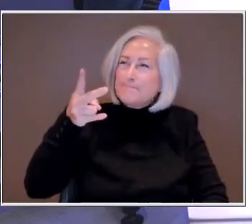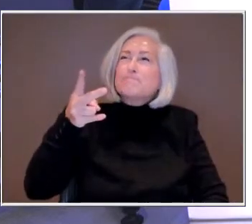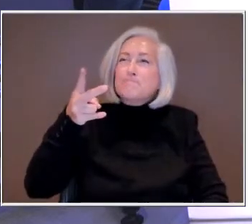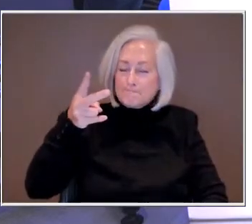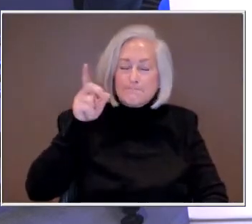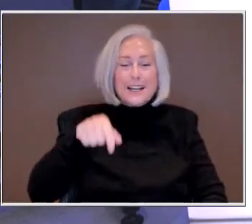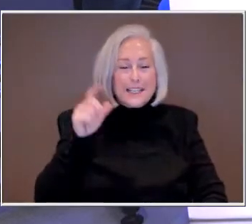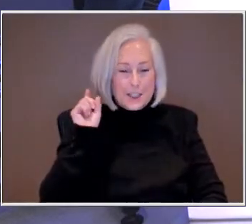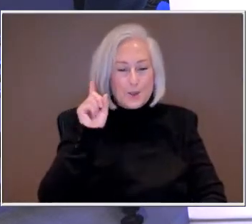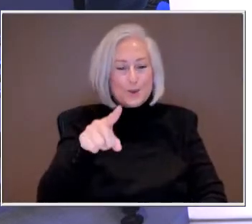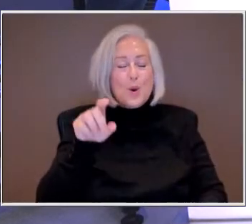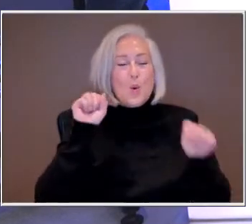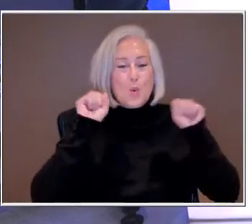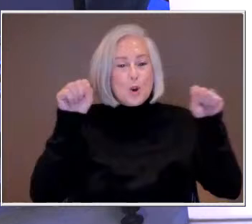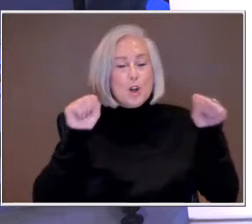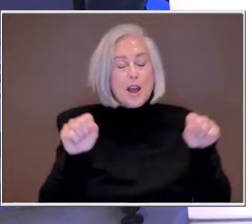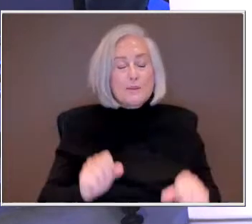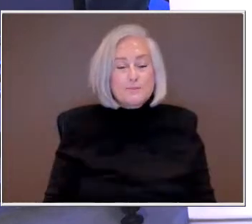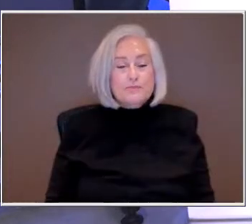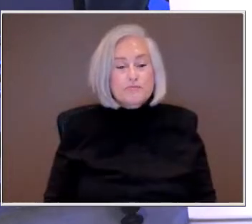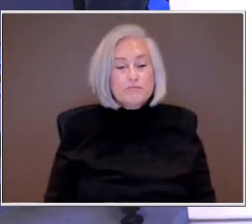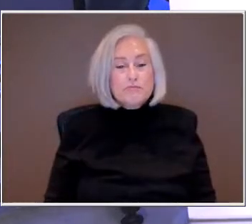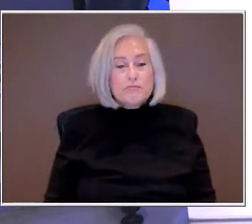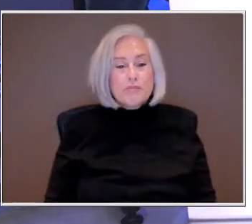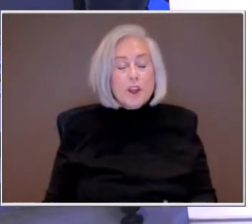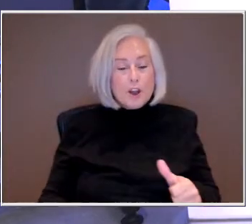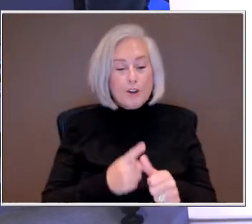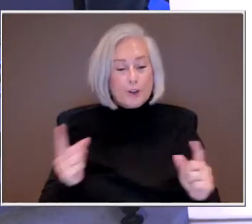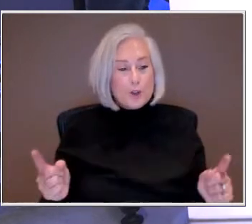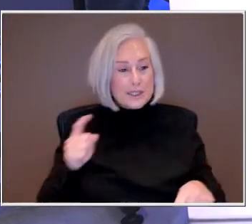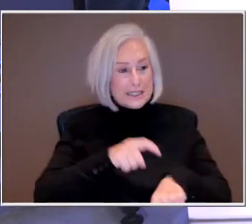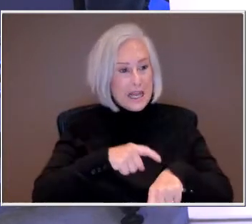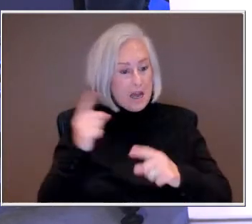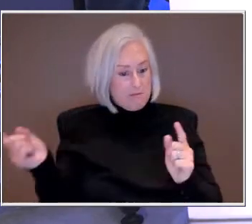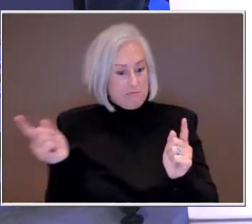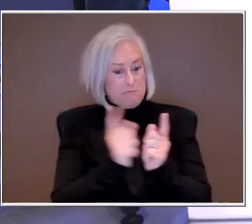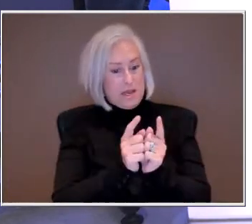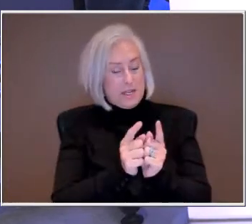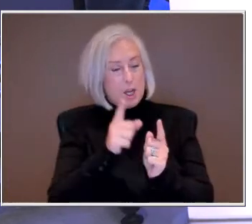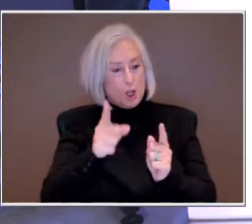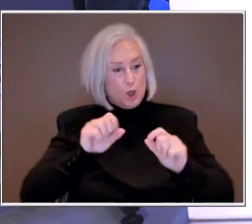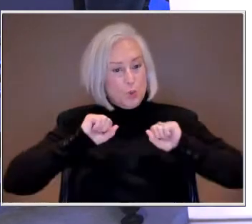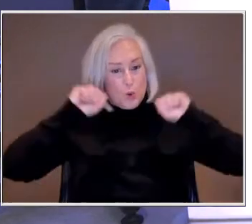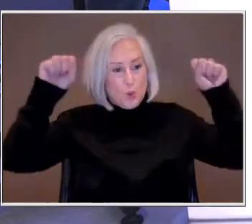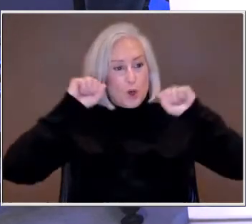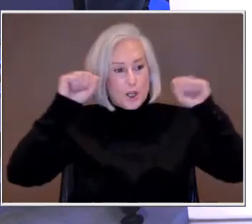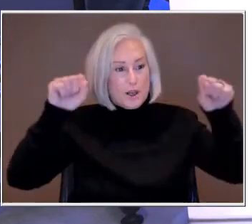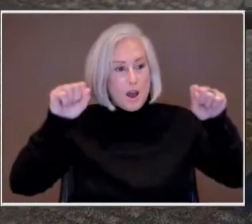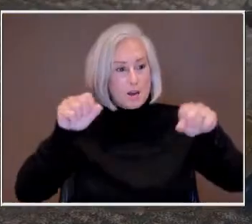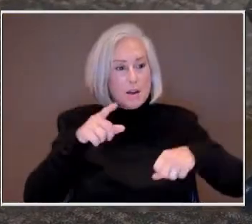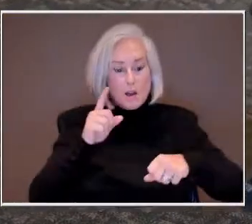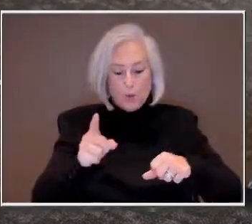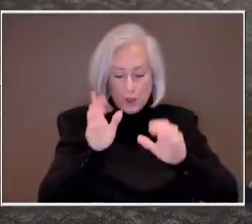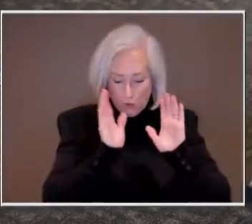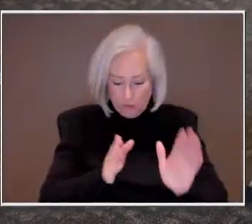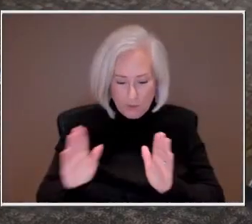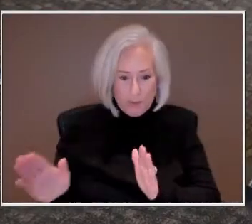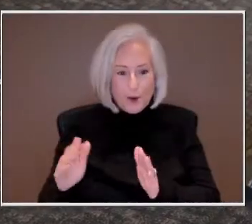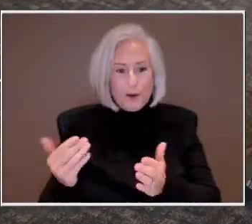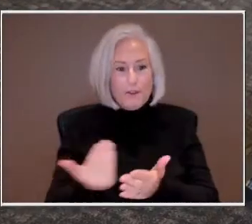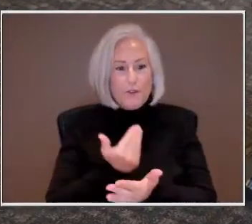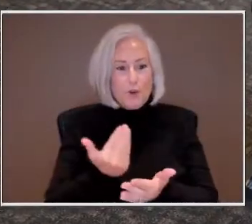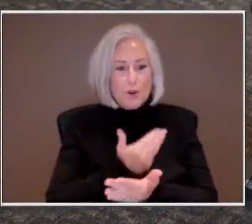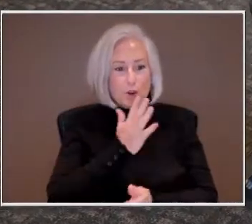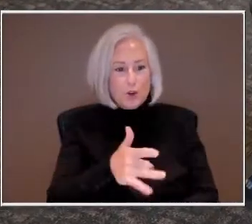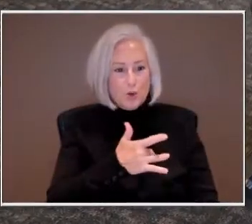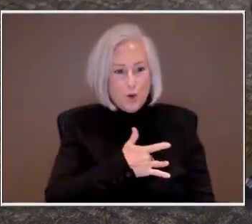also working out when we first met you and got to know you to prepare for the moment where you got your new heart. Robert, you were working out in